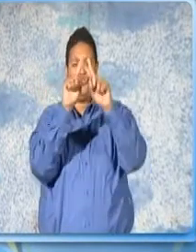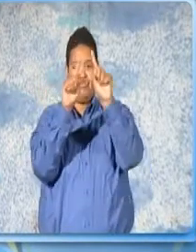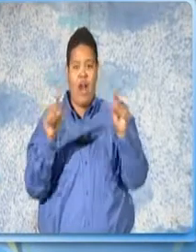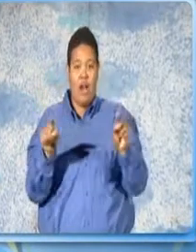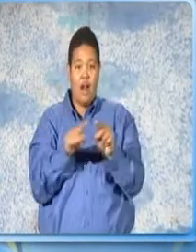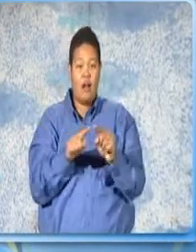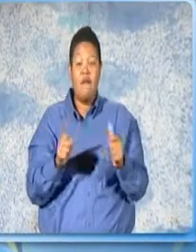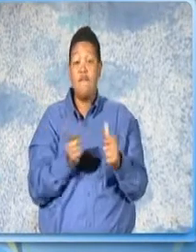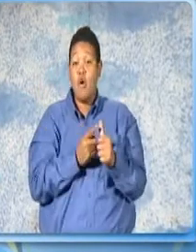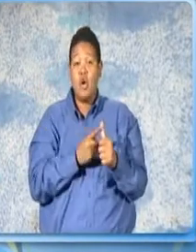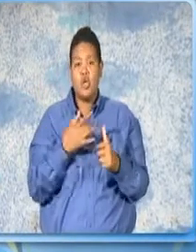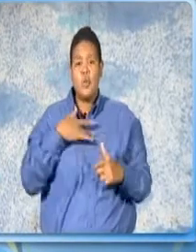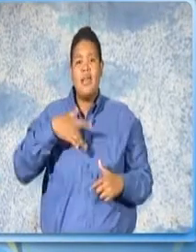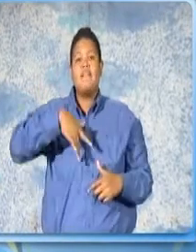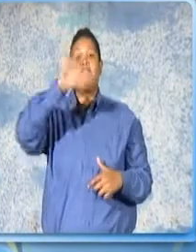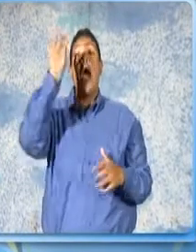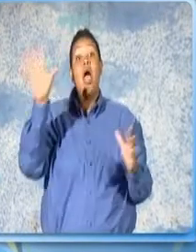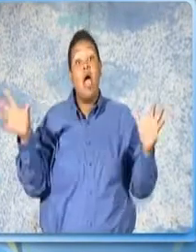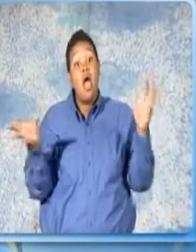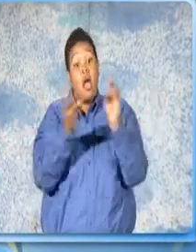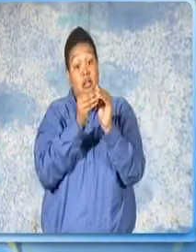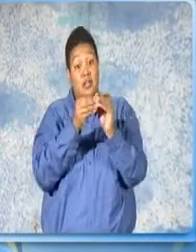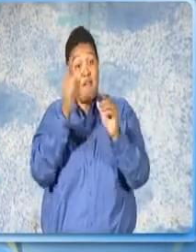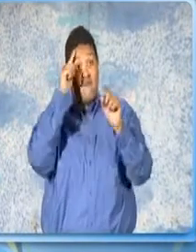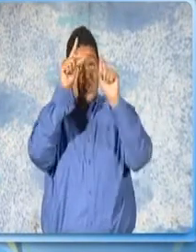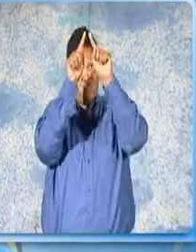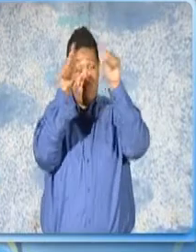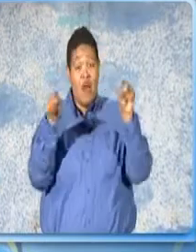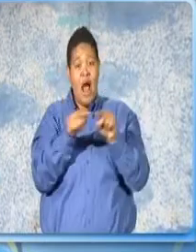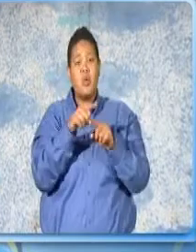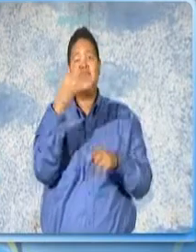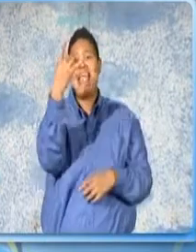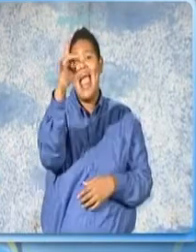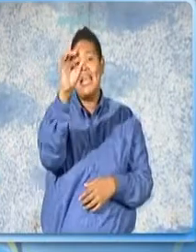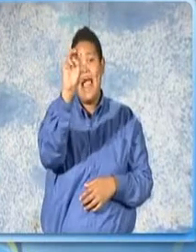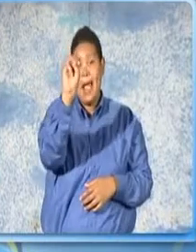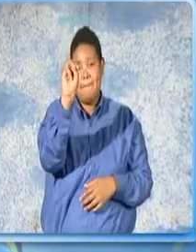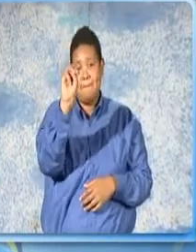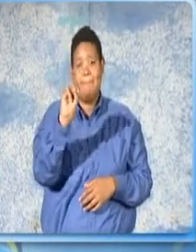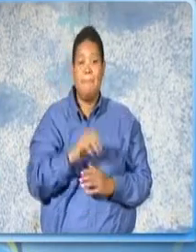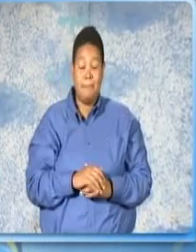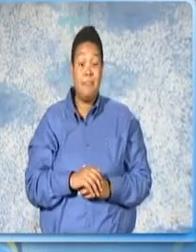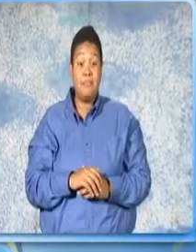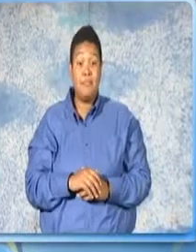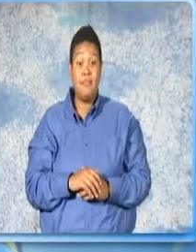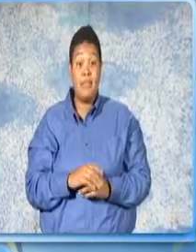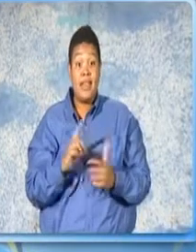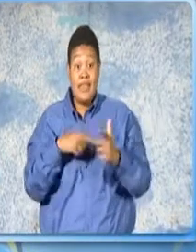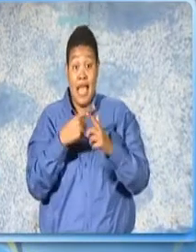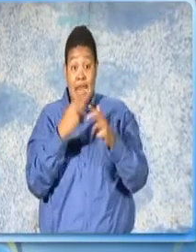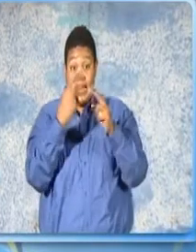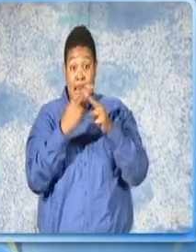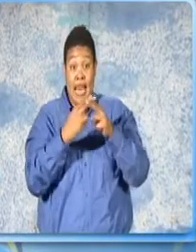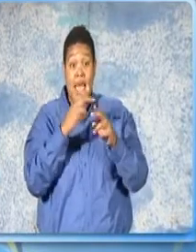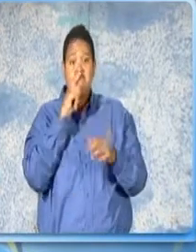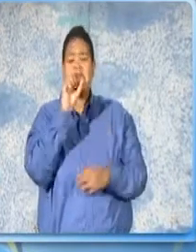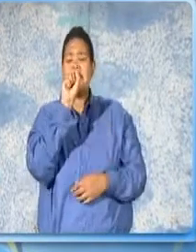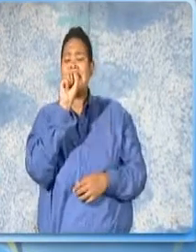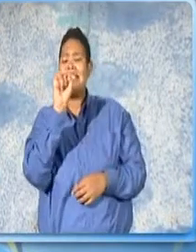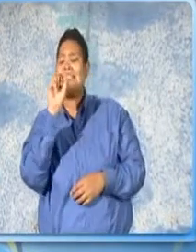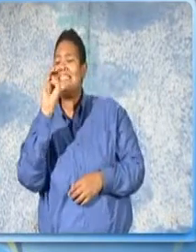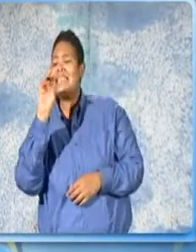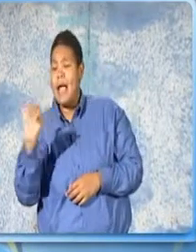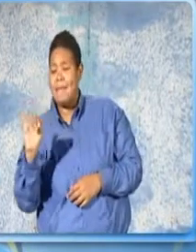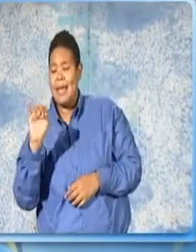First, we find the perimeter of the triangle, which is 18 meters. Then, as the name semi-perimeter